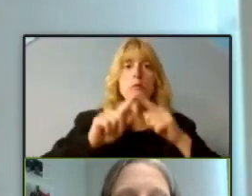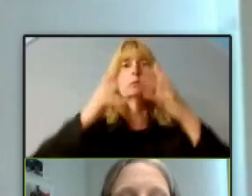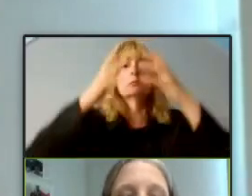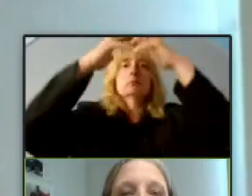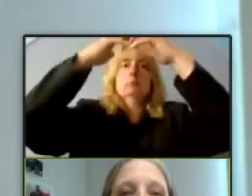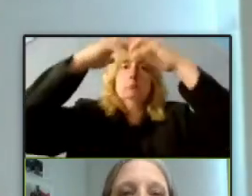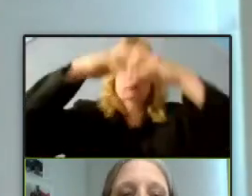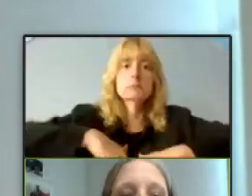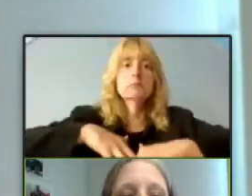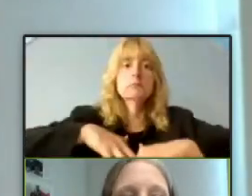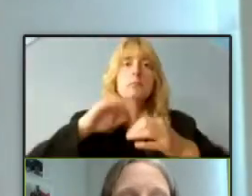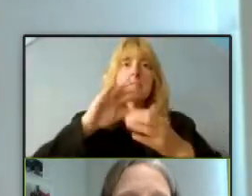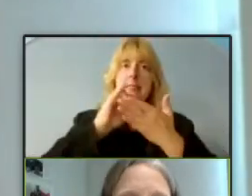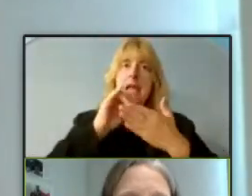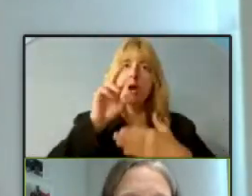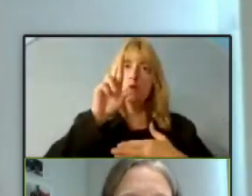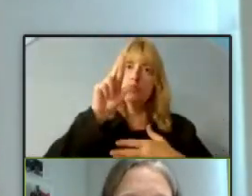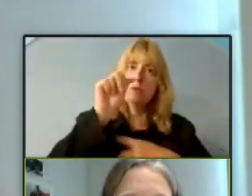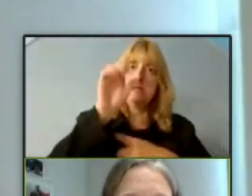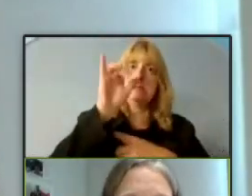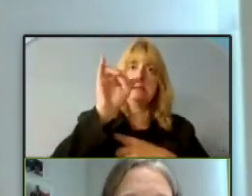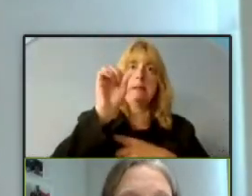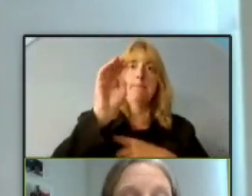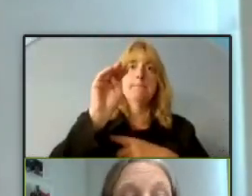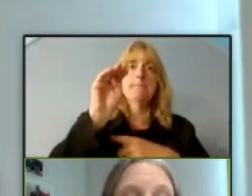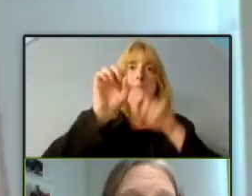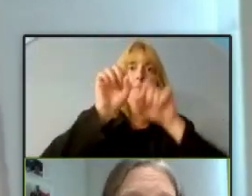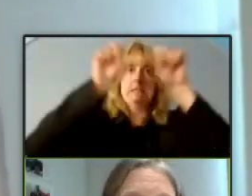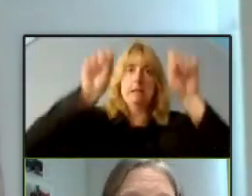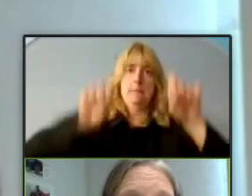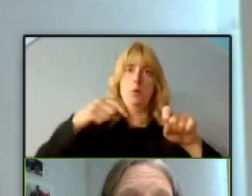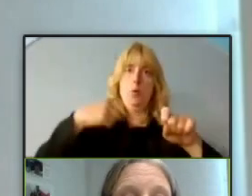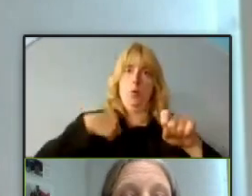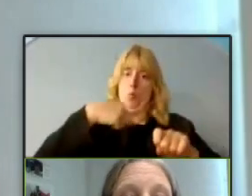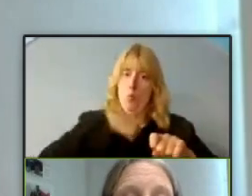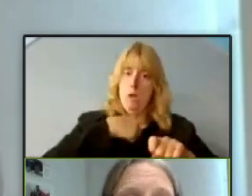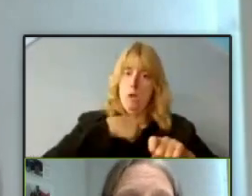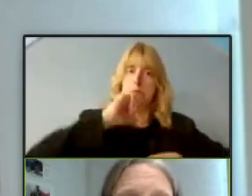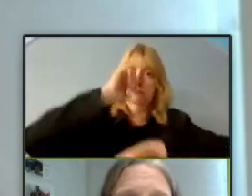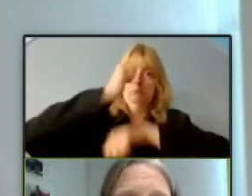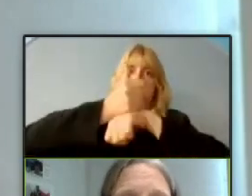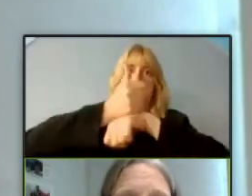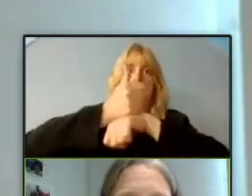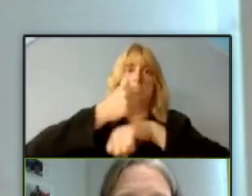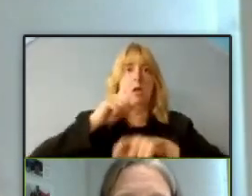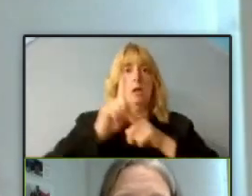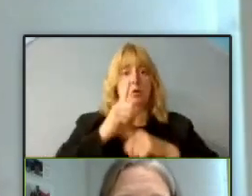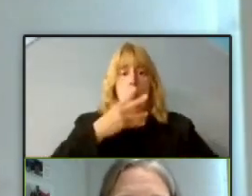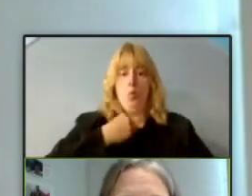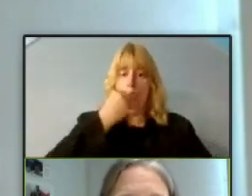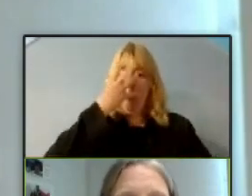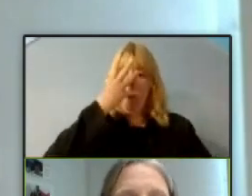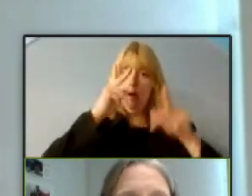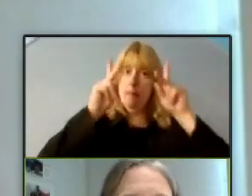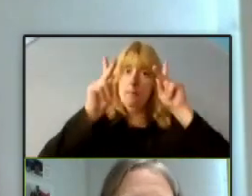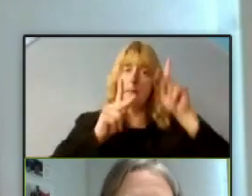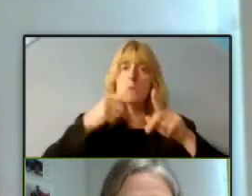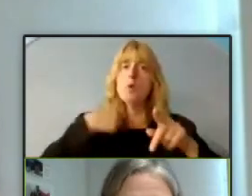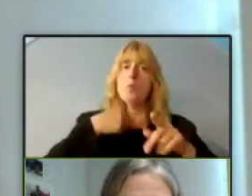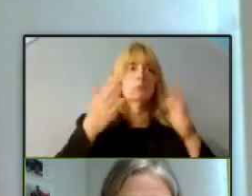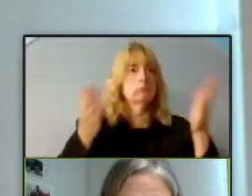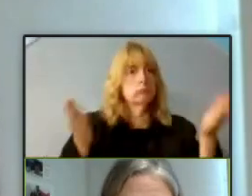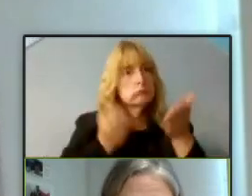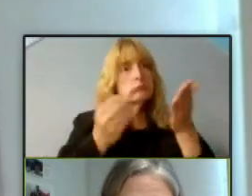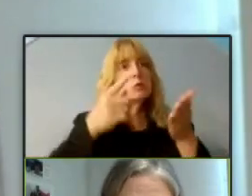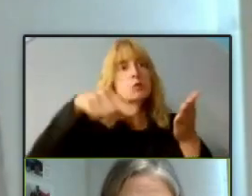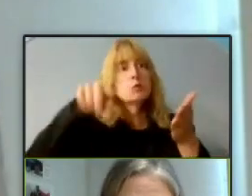systems that we built. As a white person, we urge you to make the commitment to do one of these